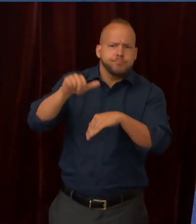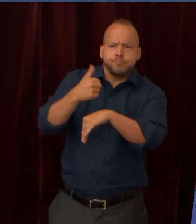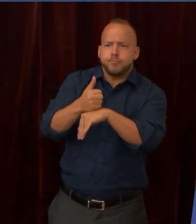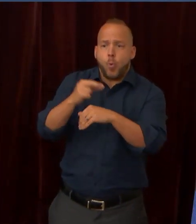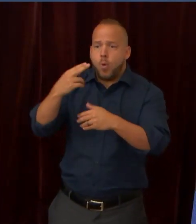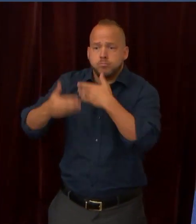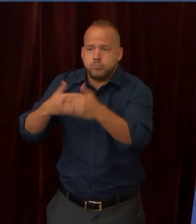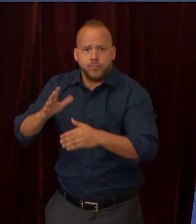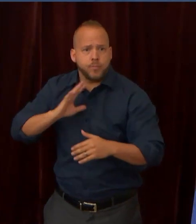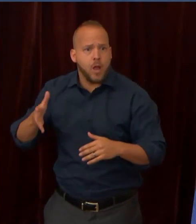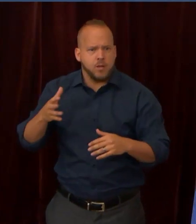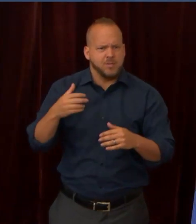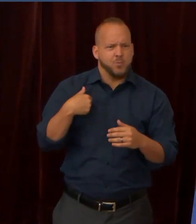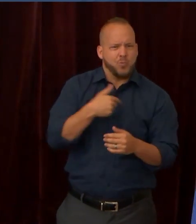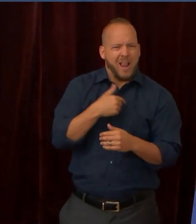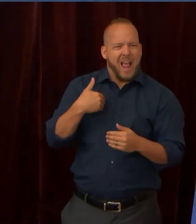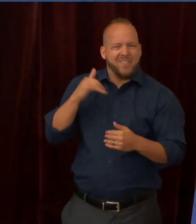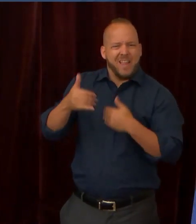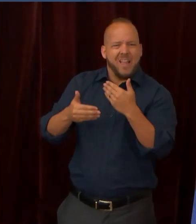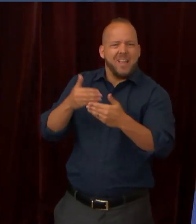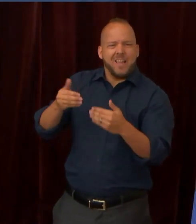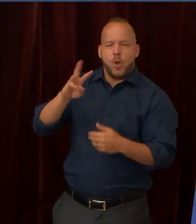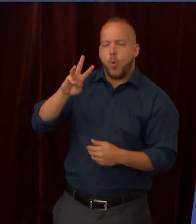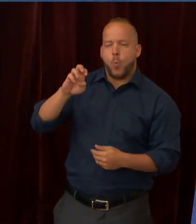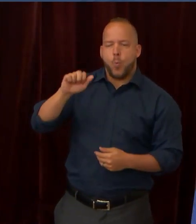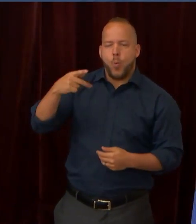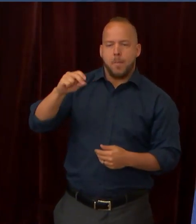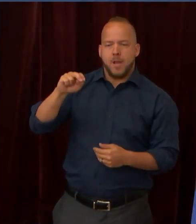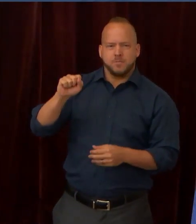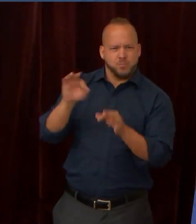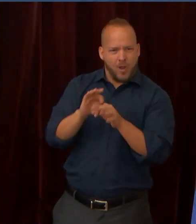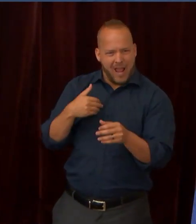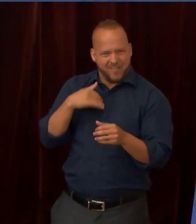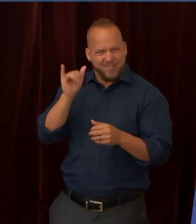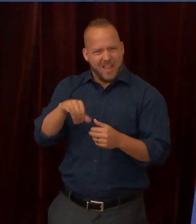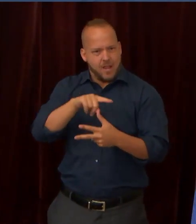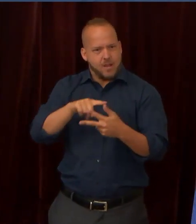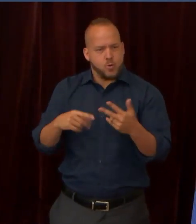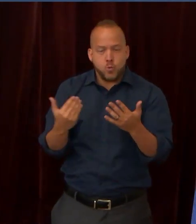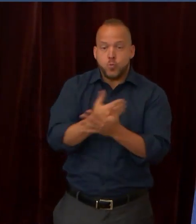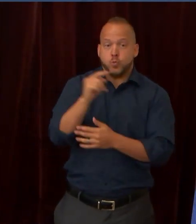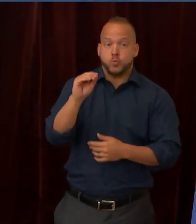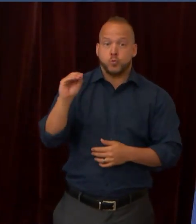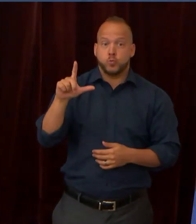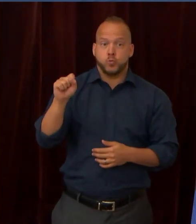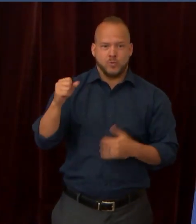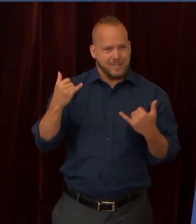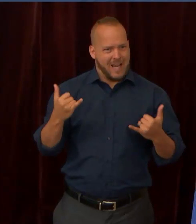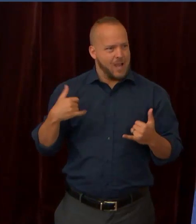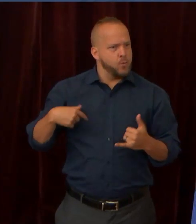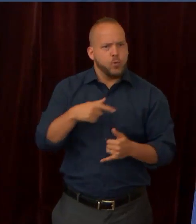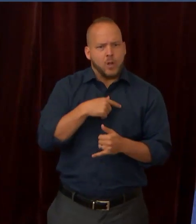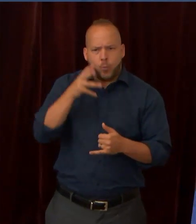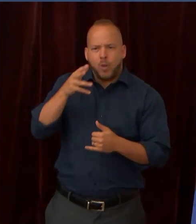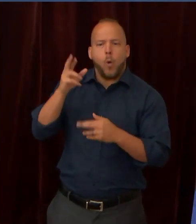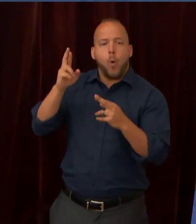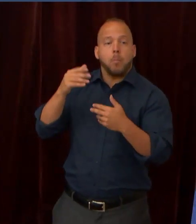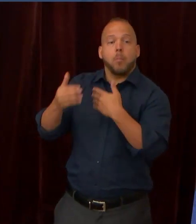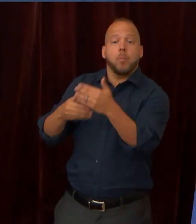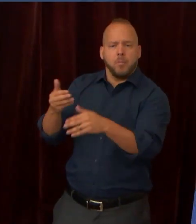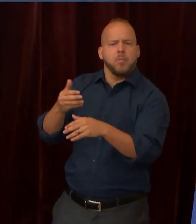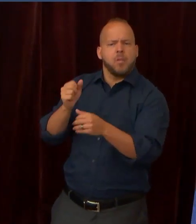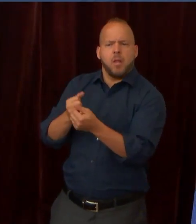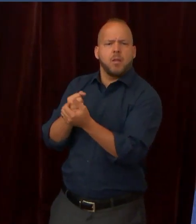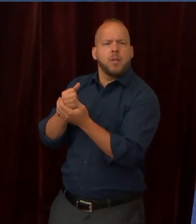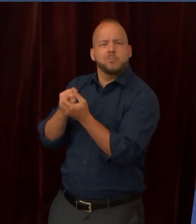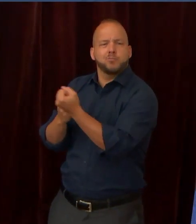And today, a mark of heroism is giving your neighbor some space on the sidewalk, or wearing a